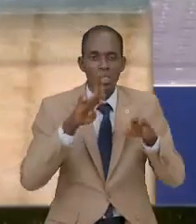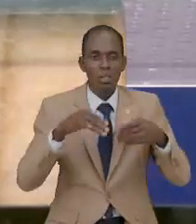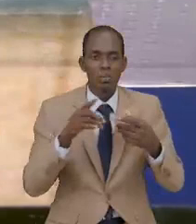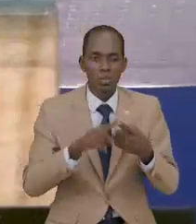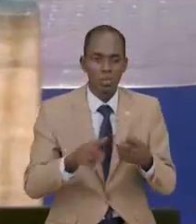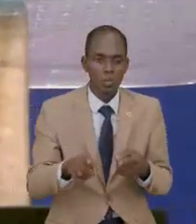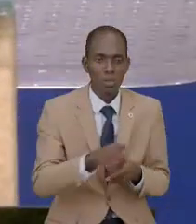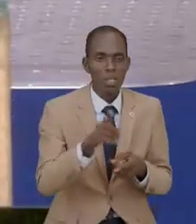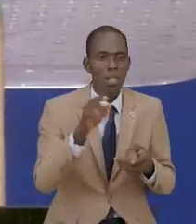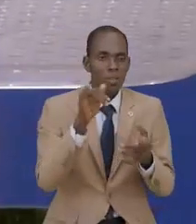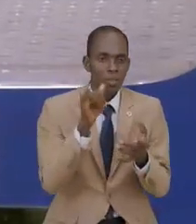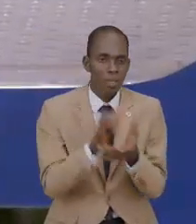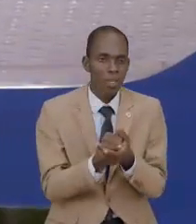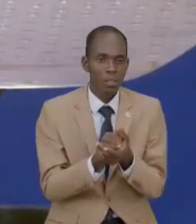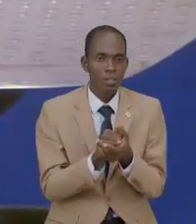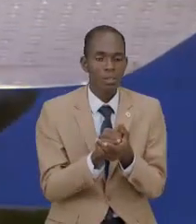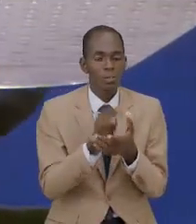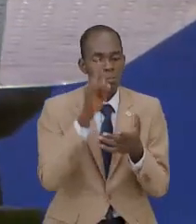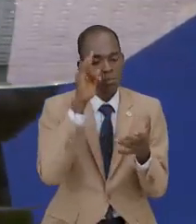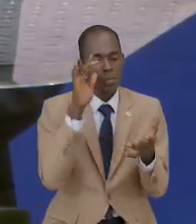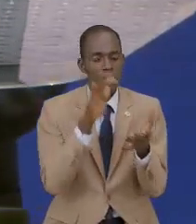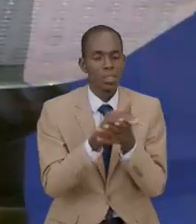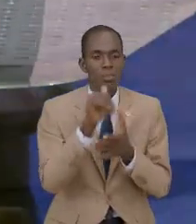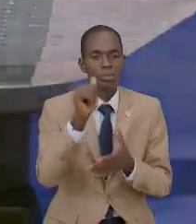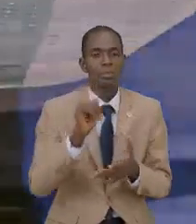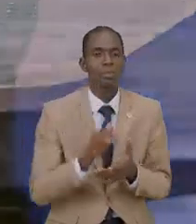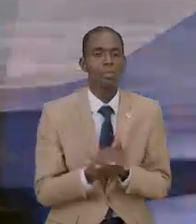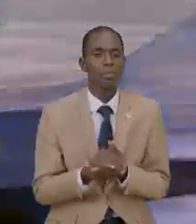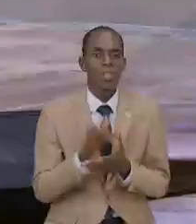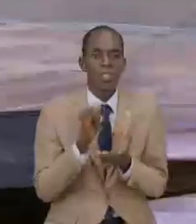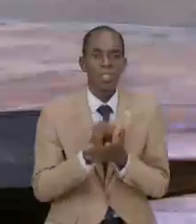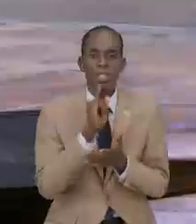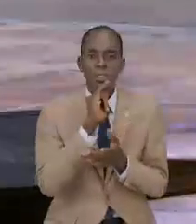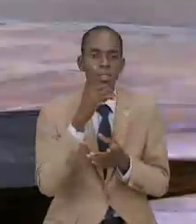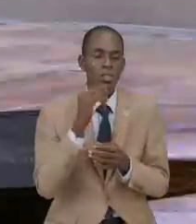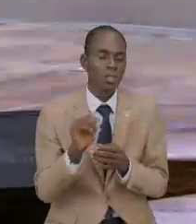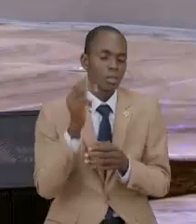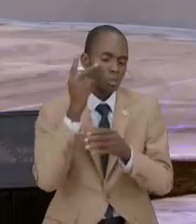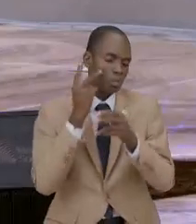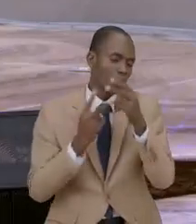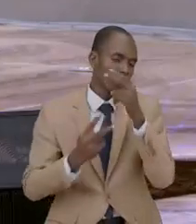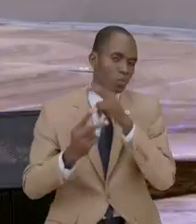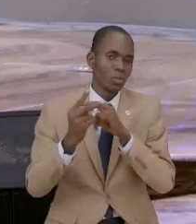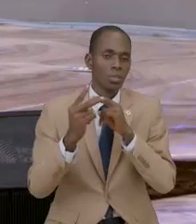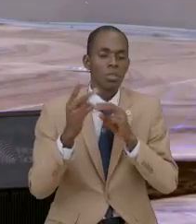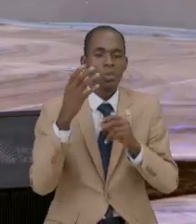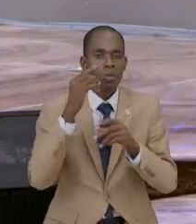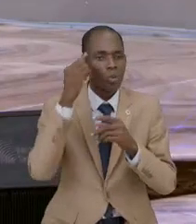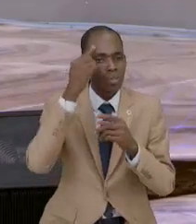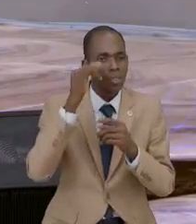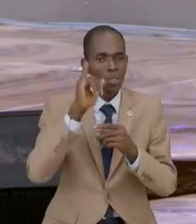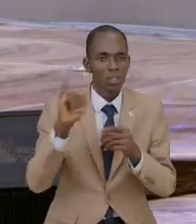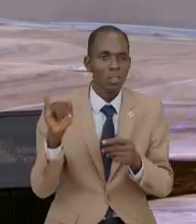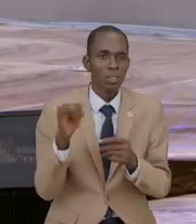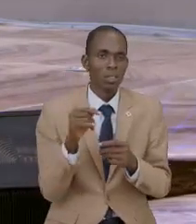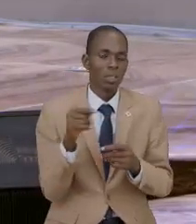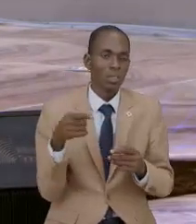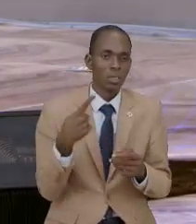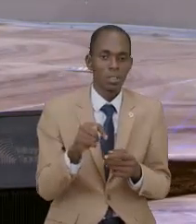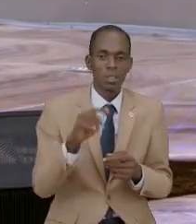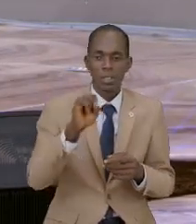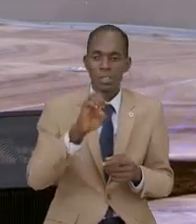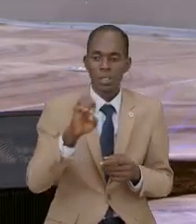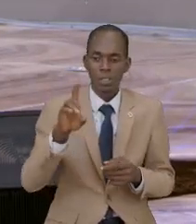them that believe. That's the prophecy concerning the seed. And the Lord had